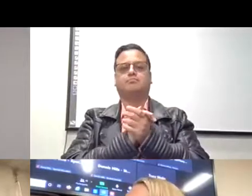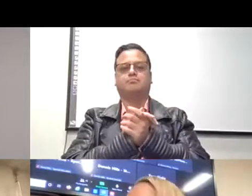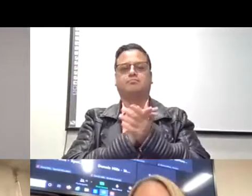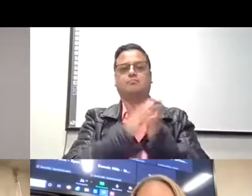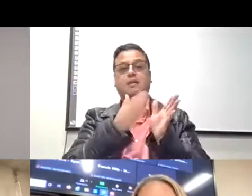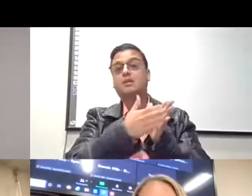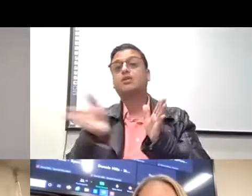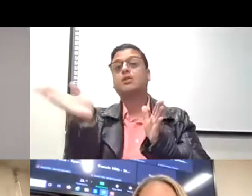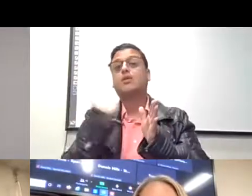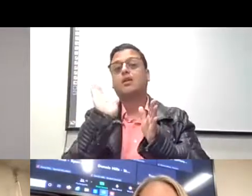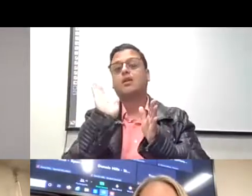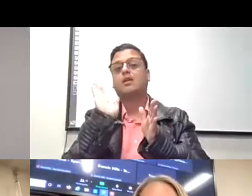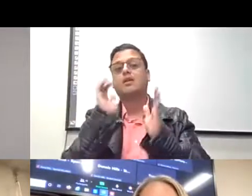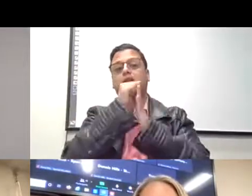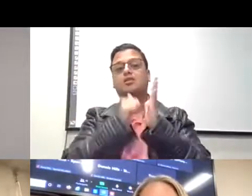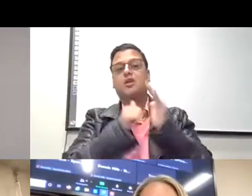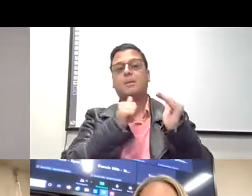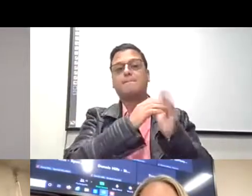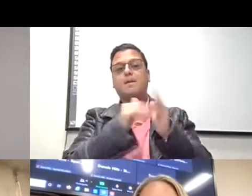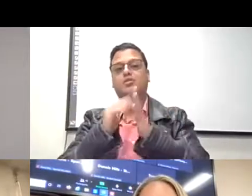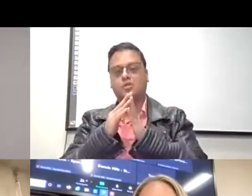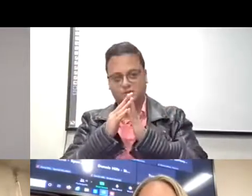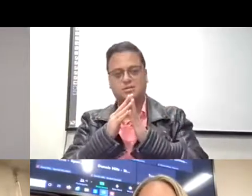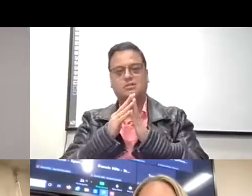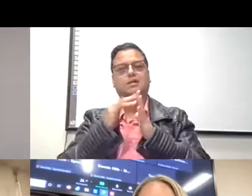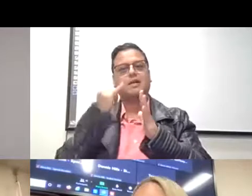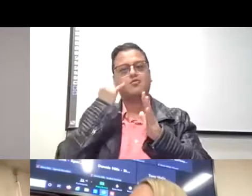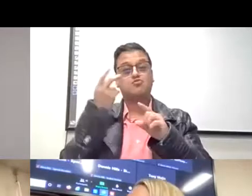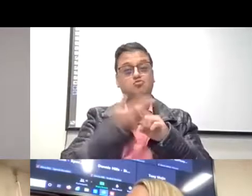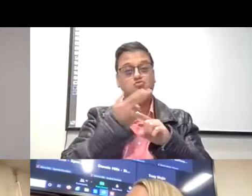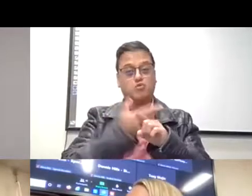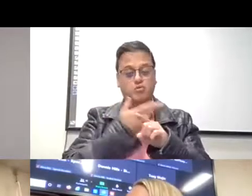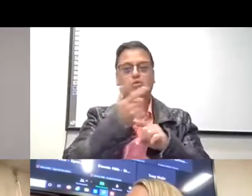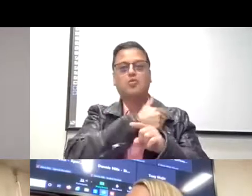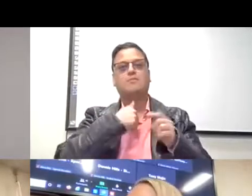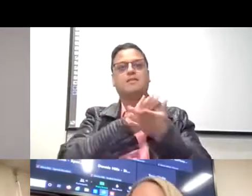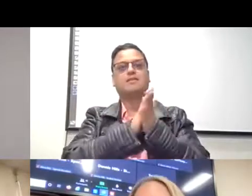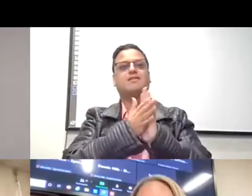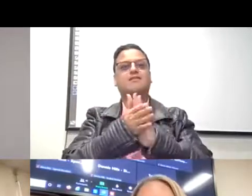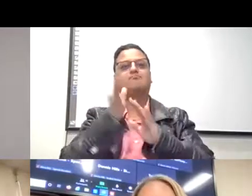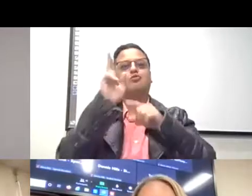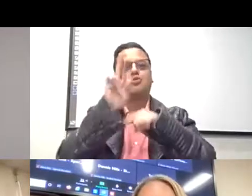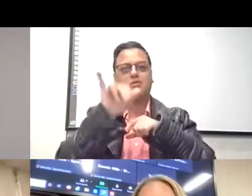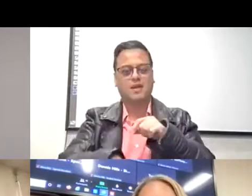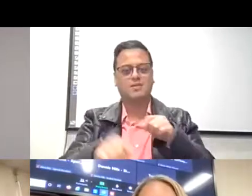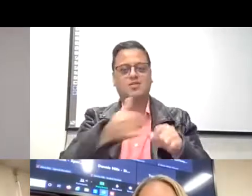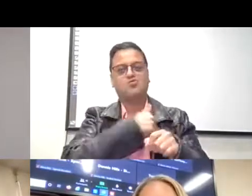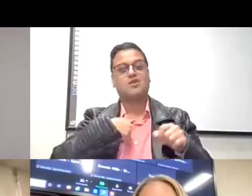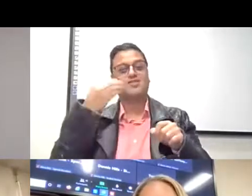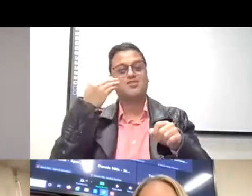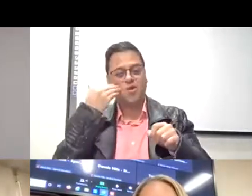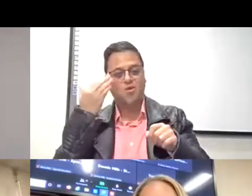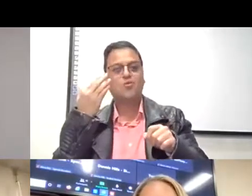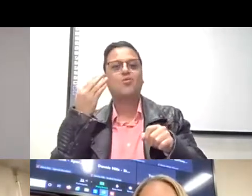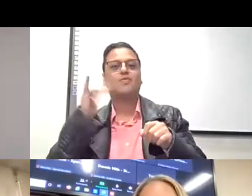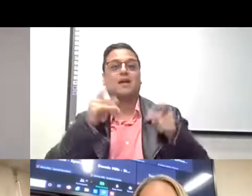generally speaking, the agenda builder itself, I mean, for those who've been on, we've kind of used to the seasonality of things, right? We know when first interim comes